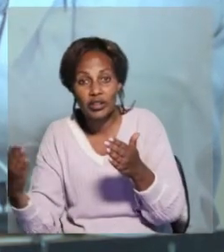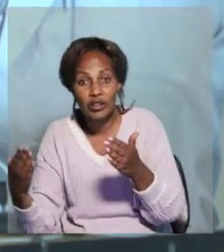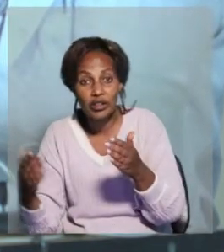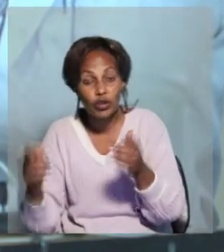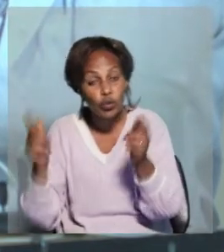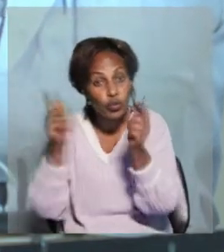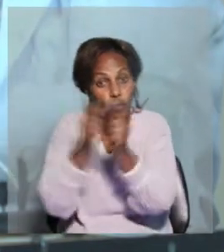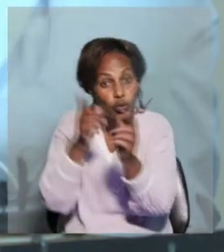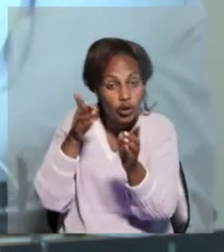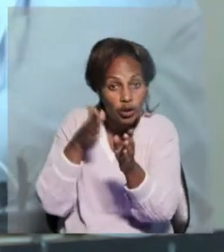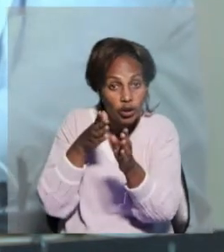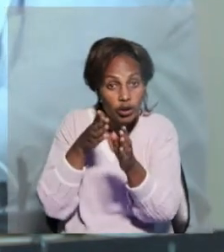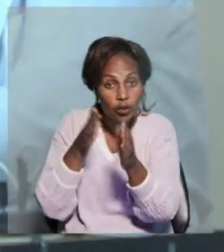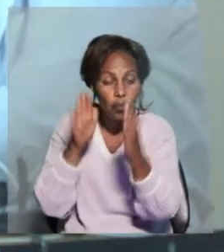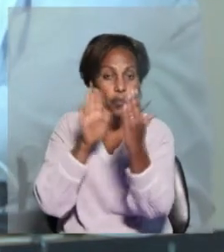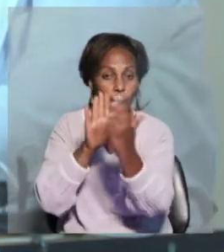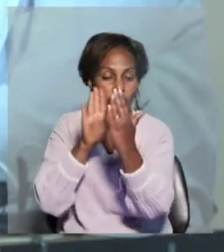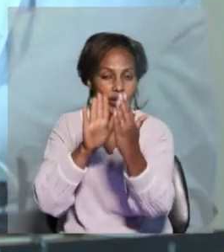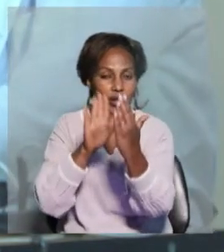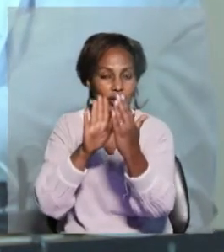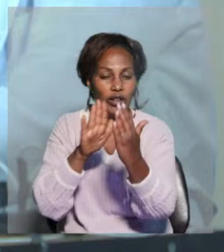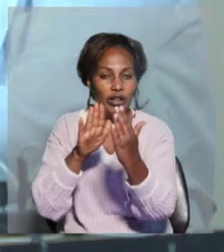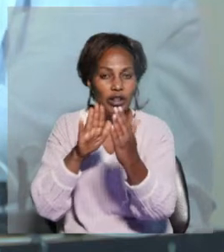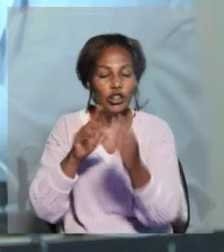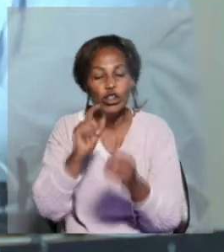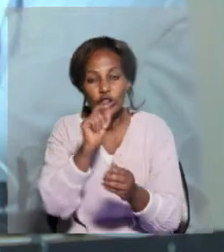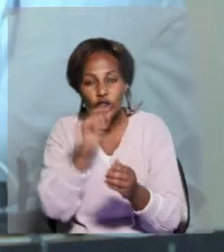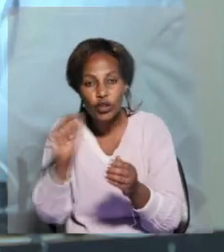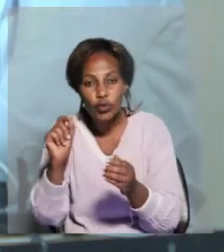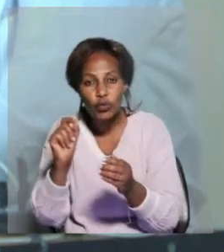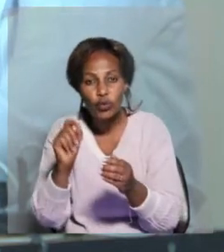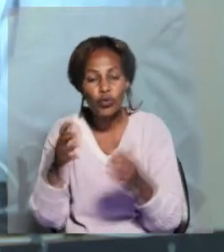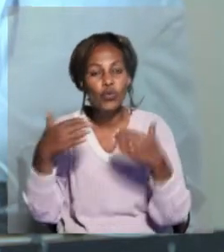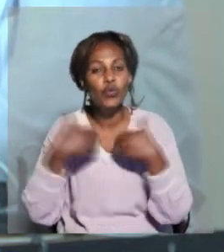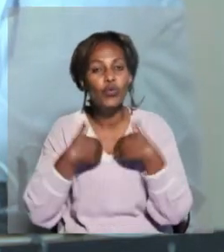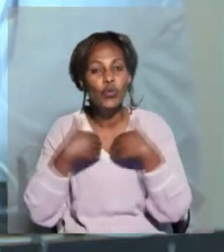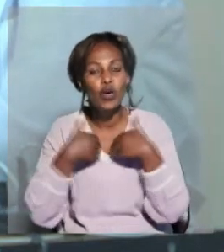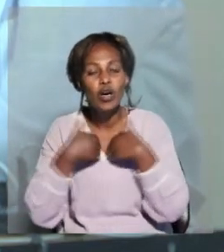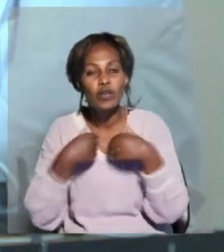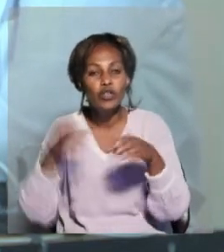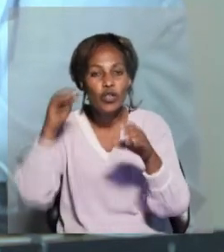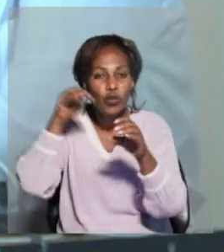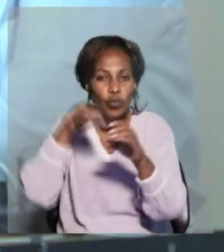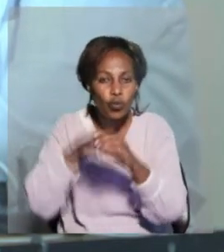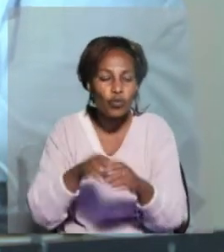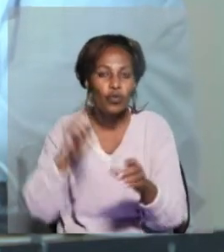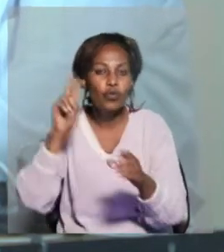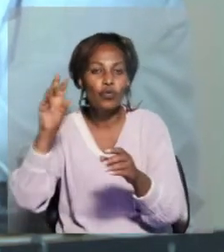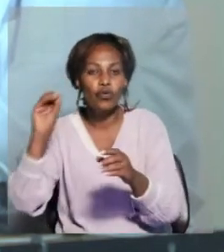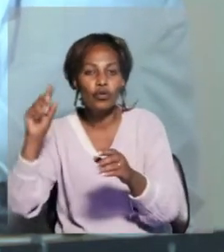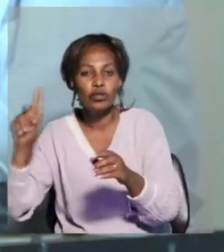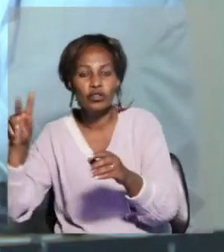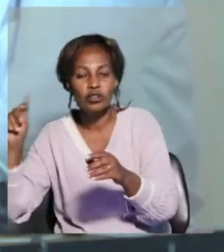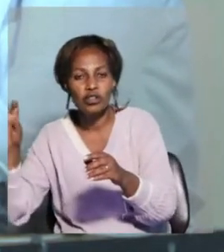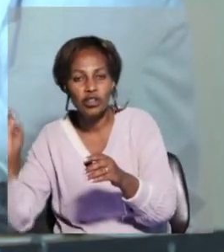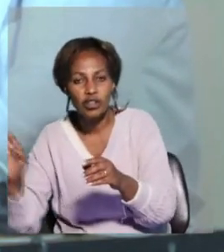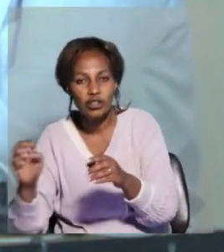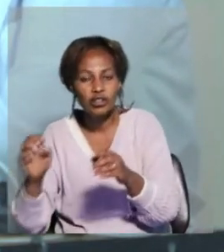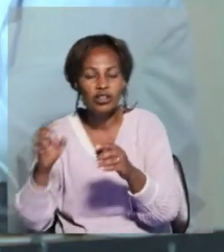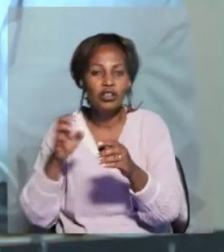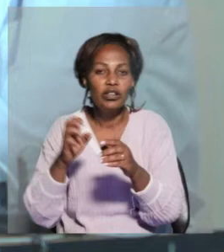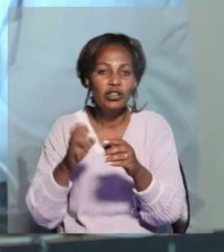in parallel. Yeah. Therefore, you have the input voltage and you have